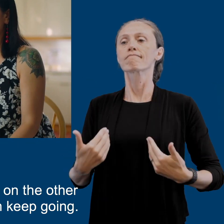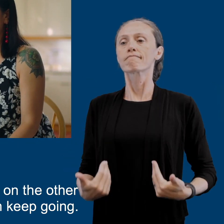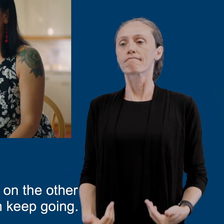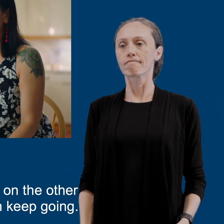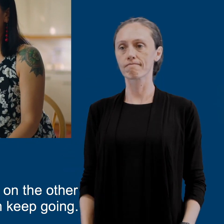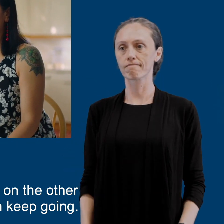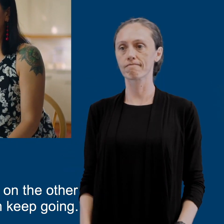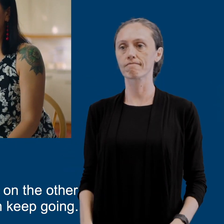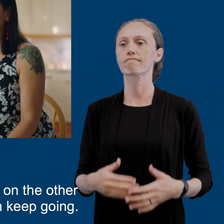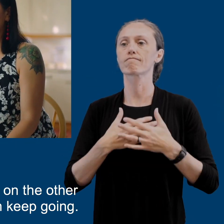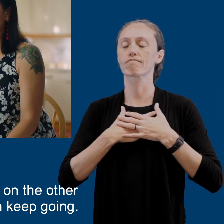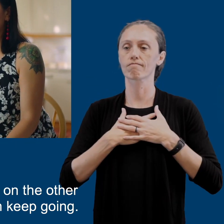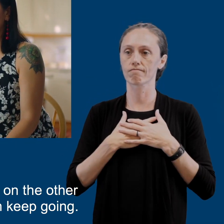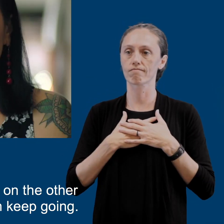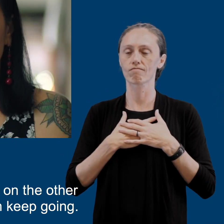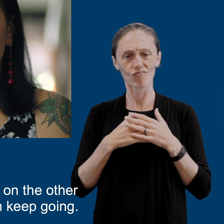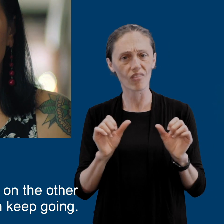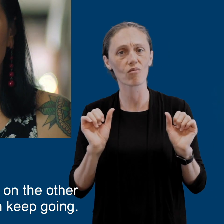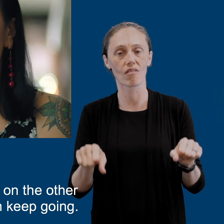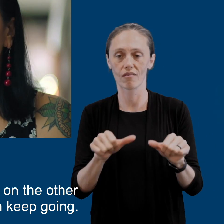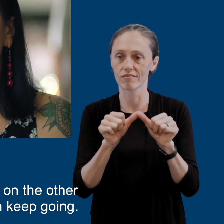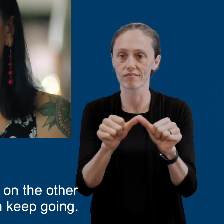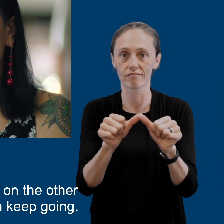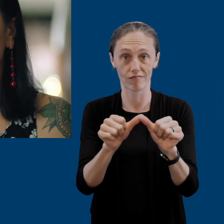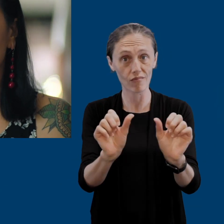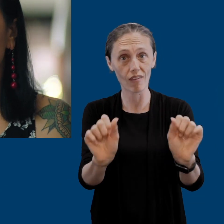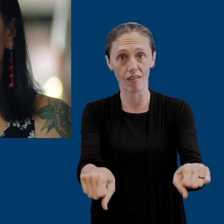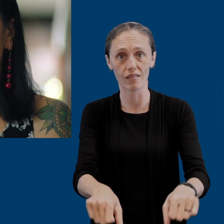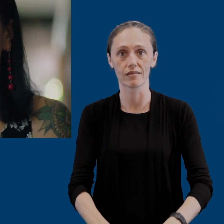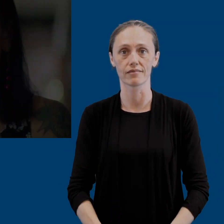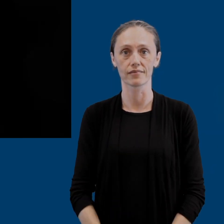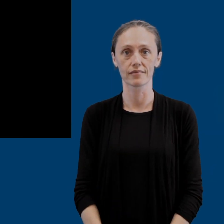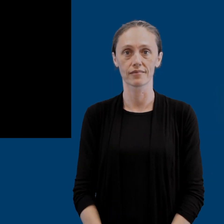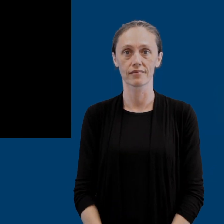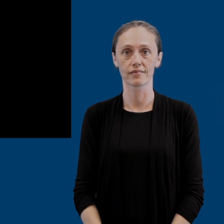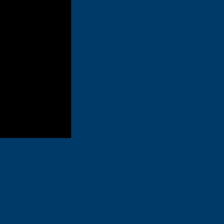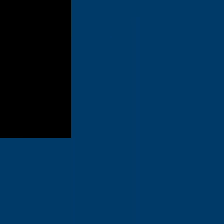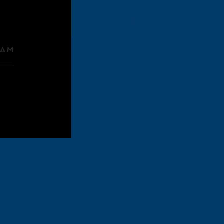on the other end. Like, you can, you know, keep going.